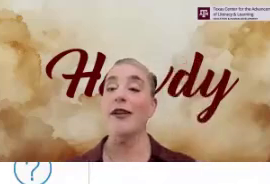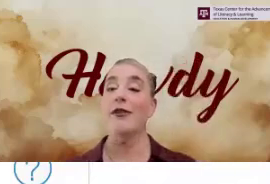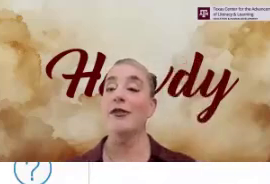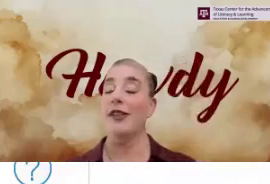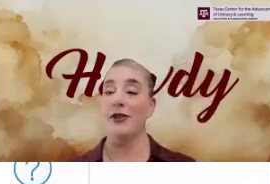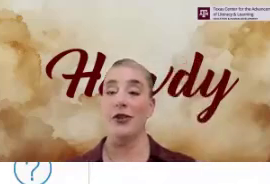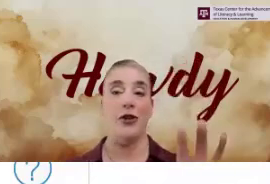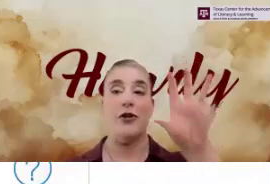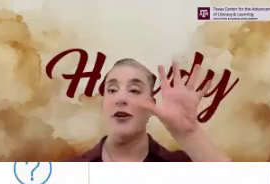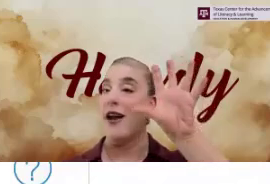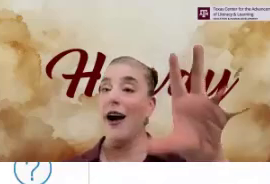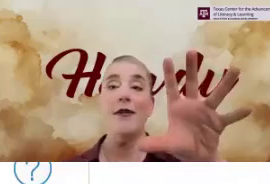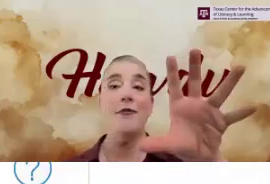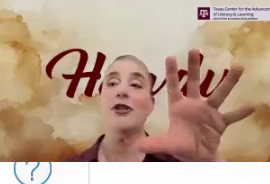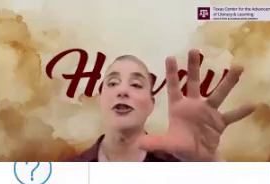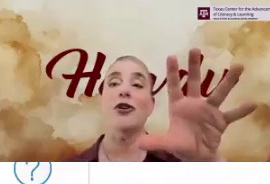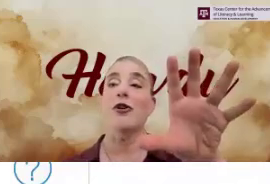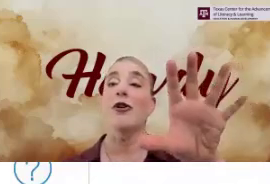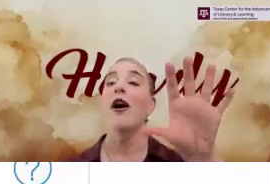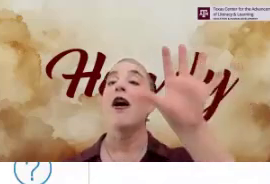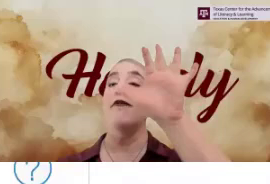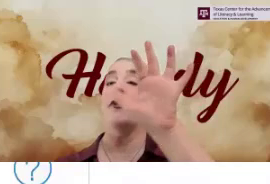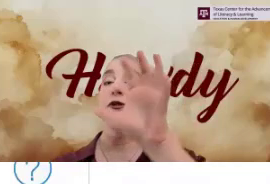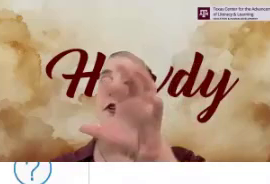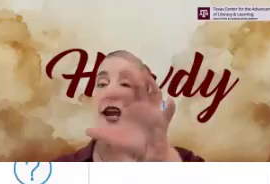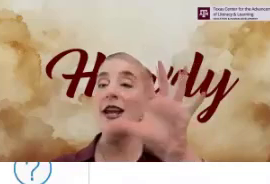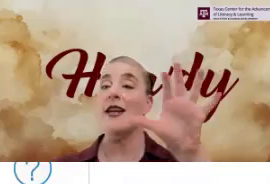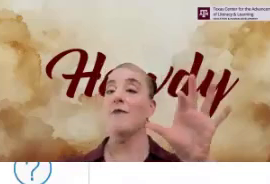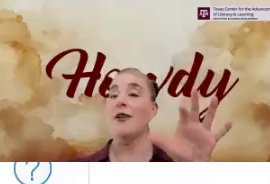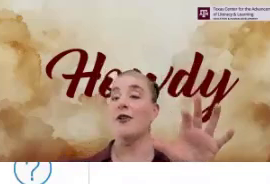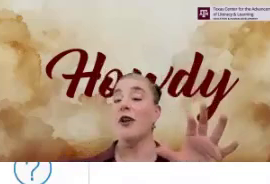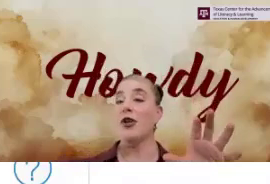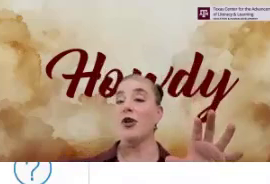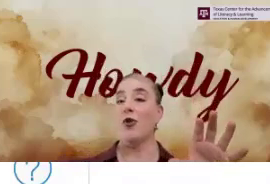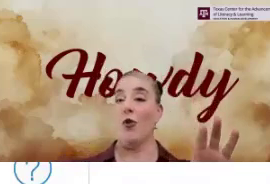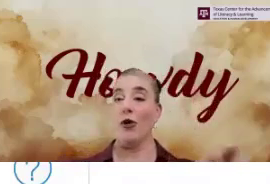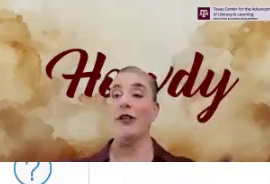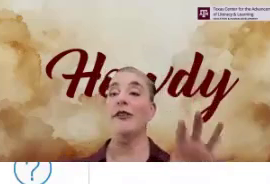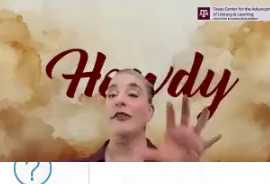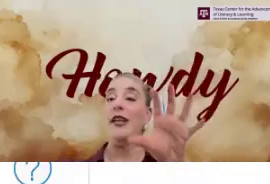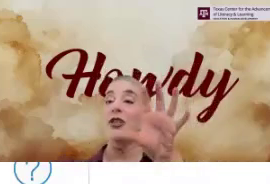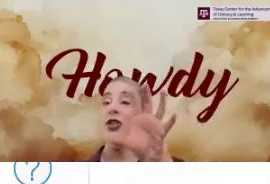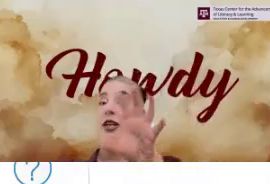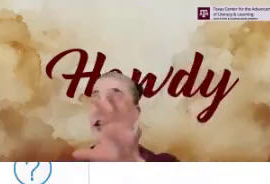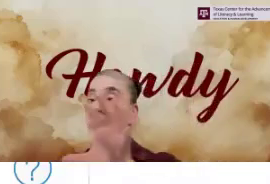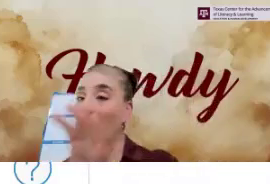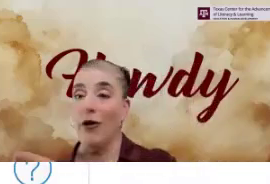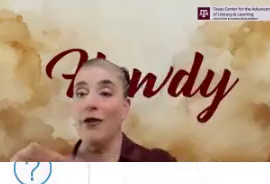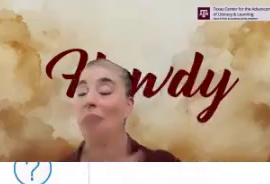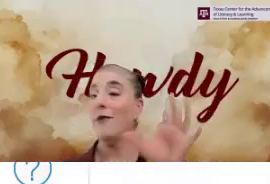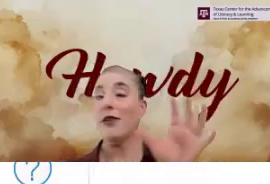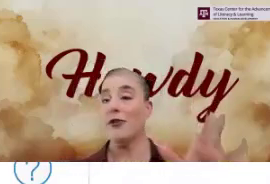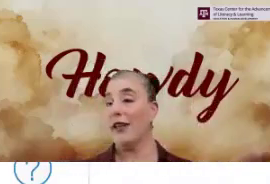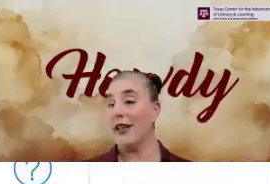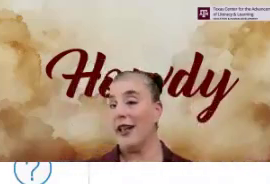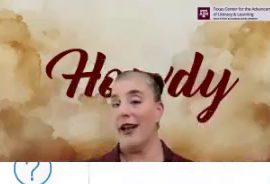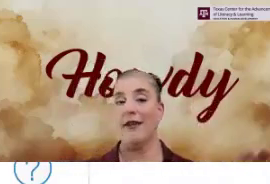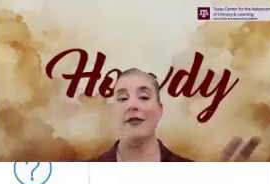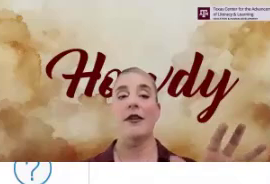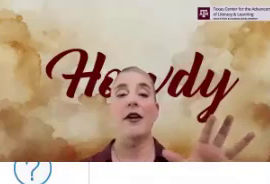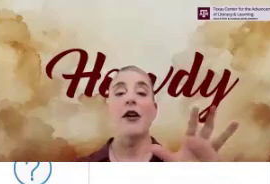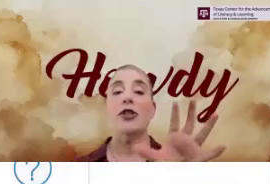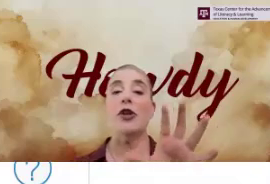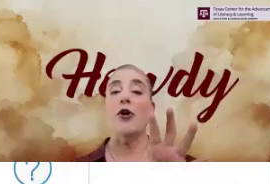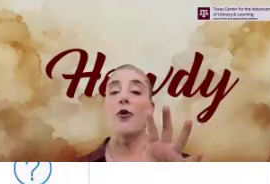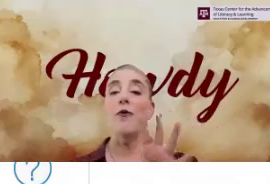make it a regular signature, not a picture of your name and your organization and all of that, because they